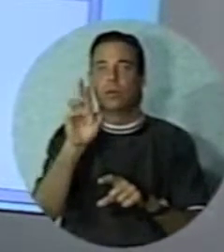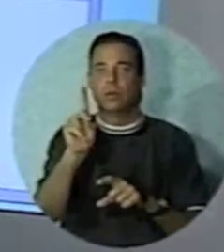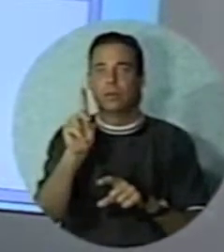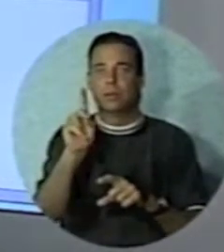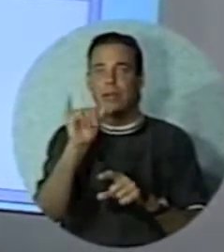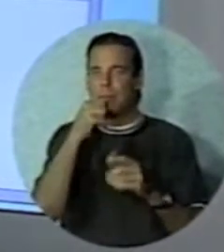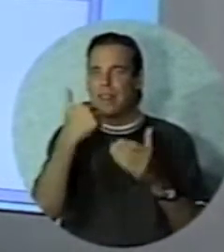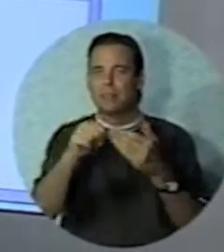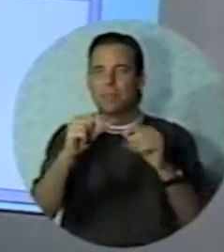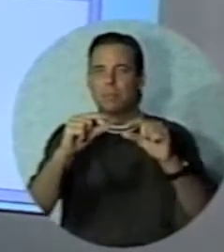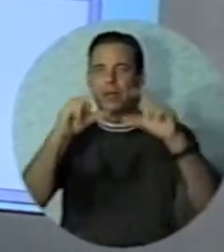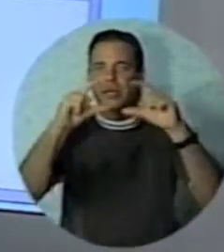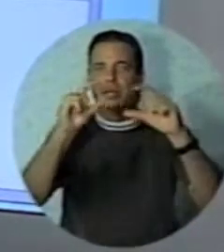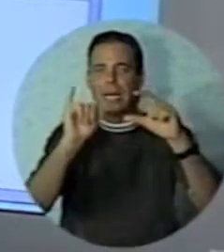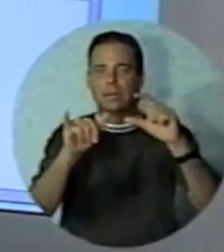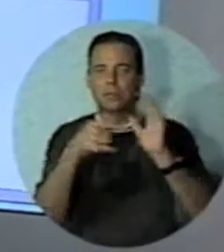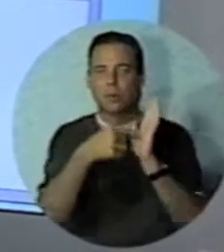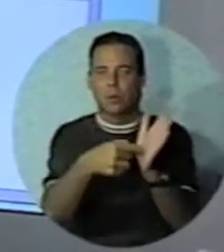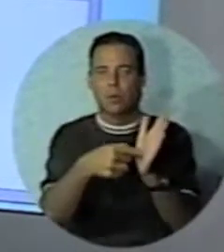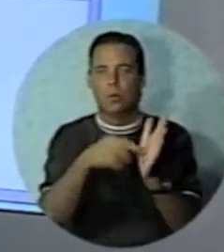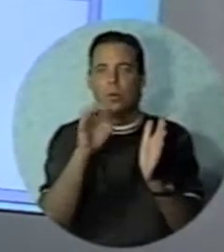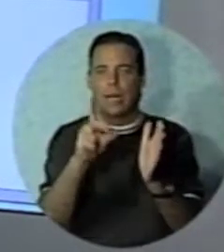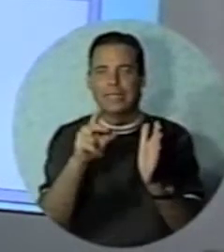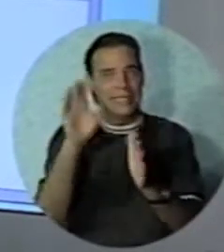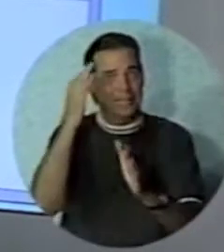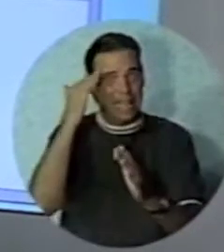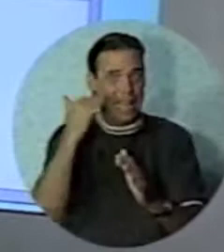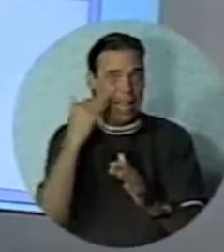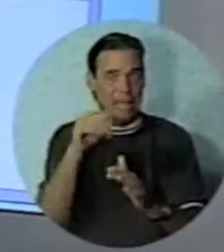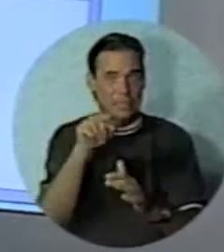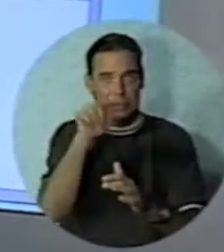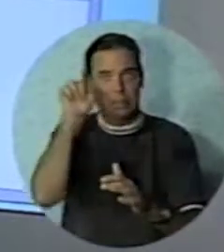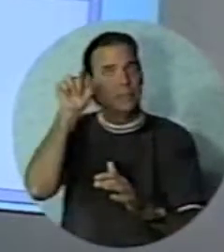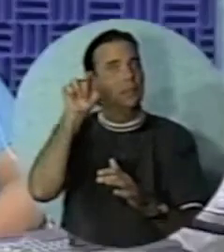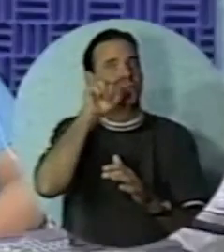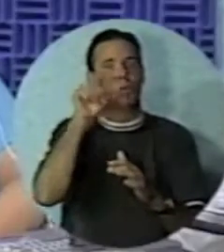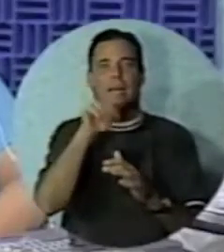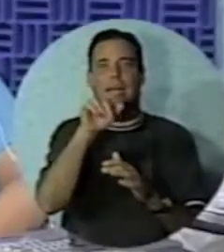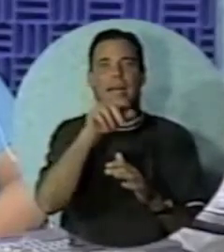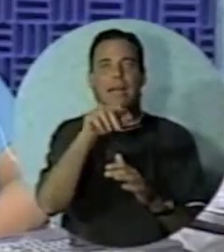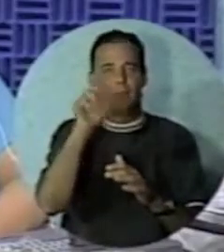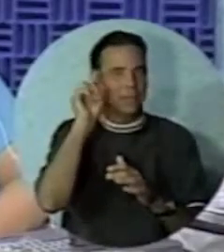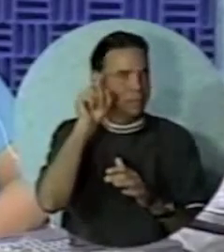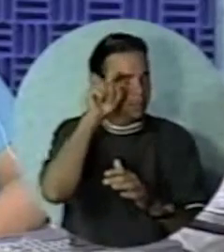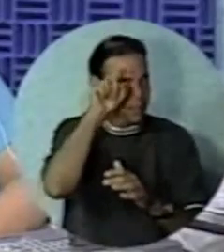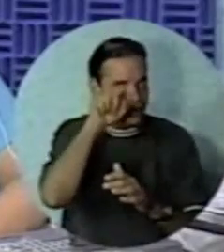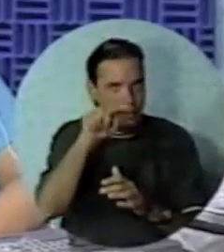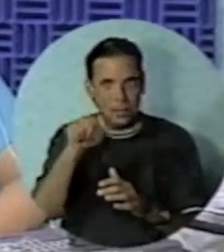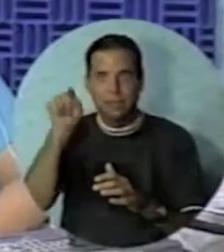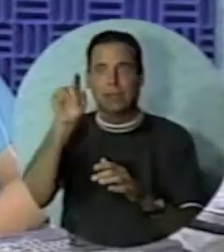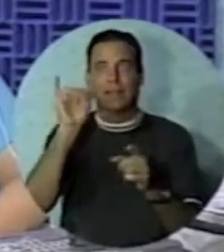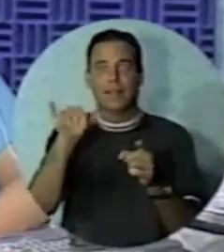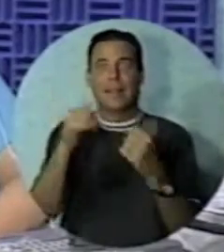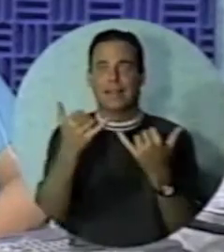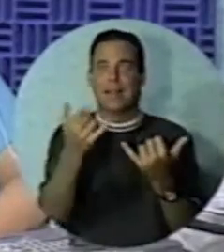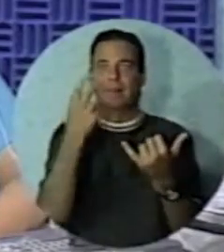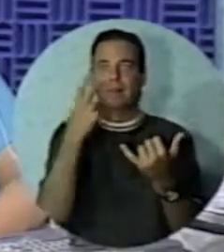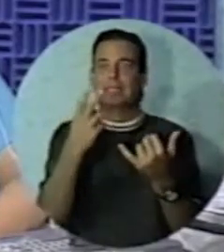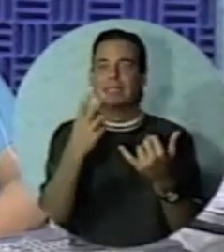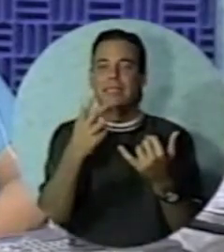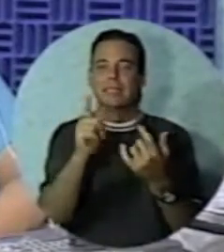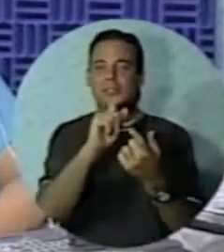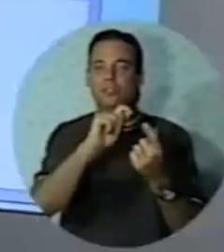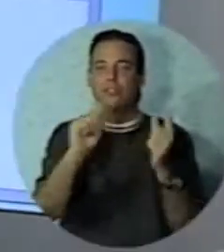perhaps? Sure. Now again, he's moving his head so that he can drag the pointer tool. And now he's